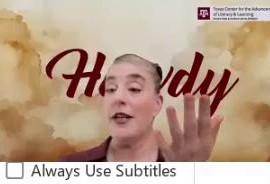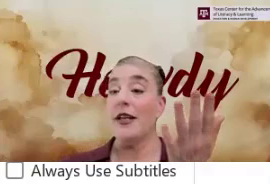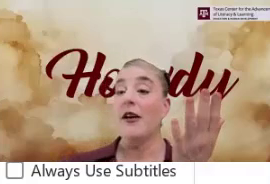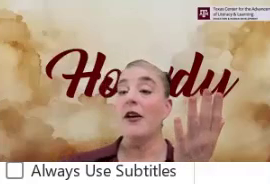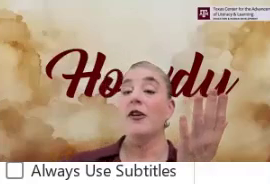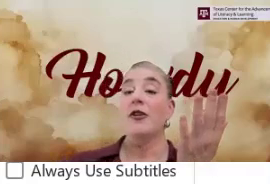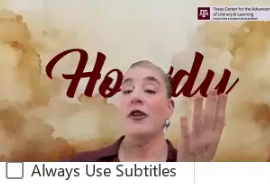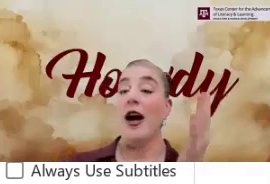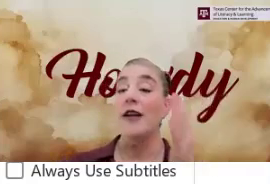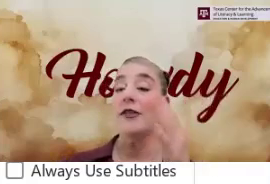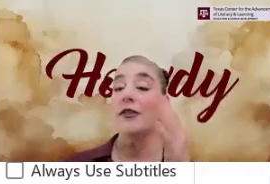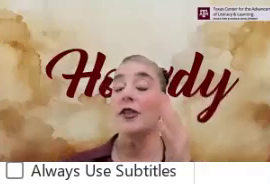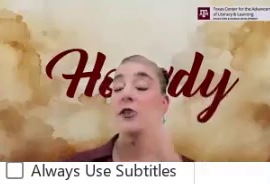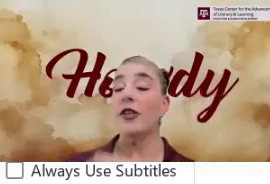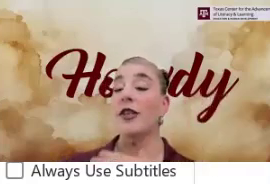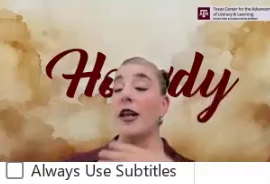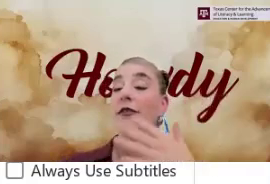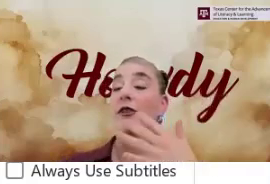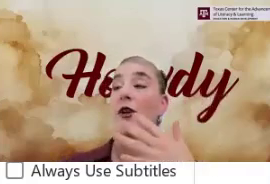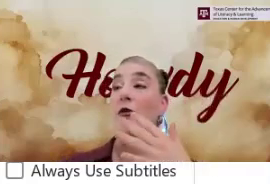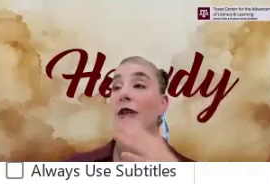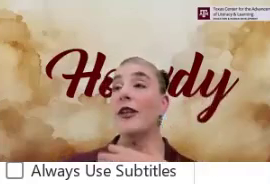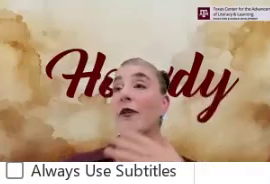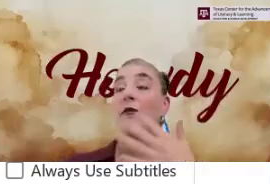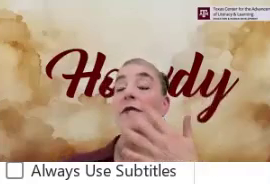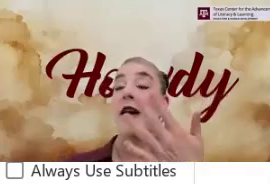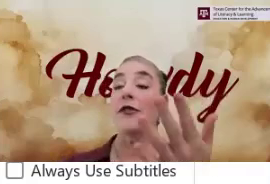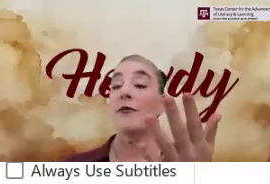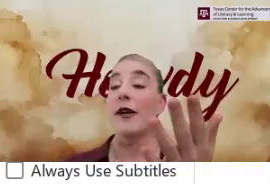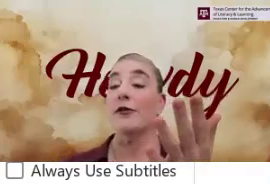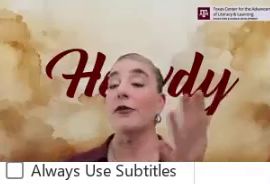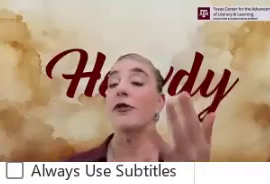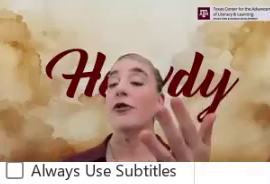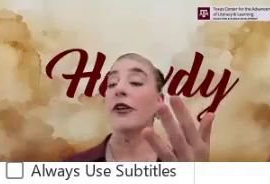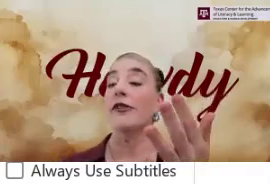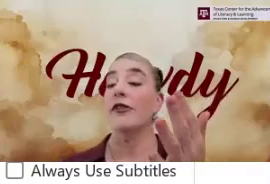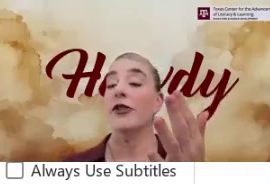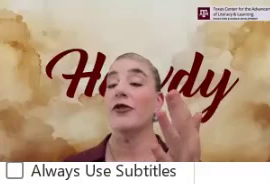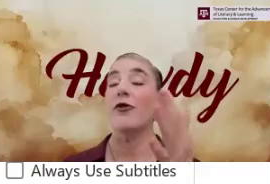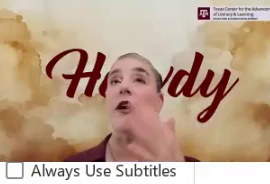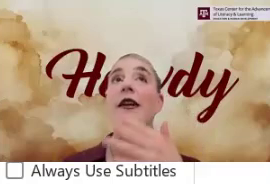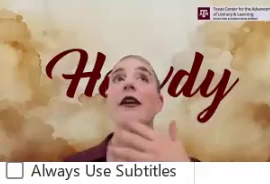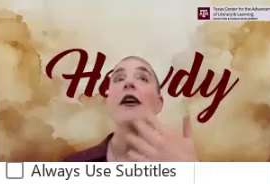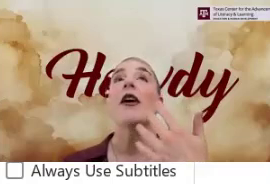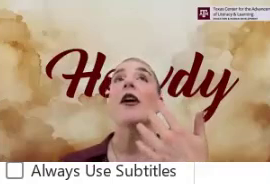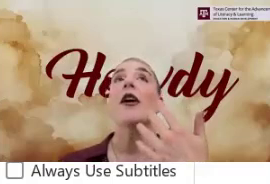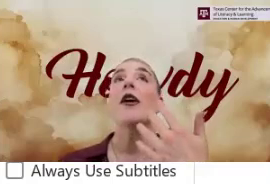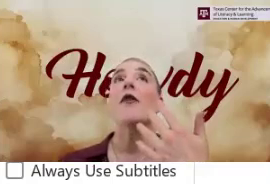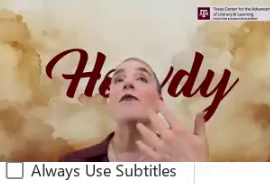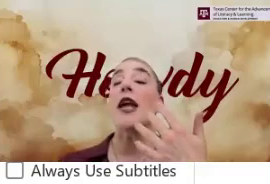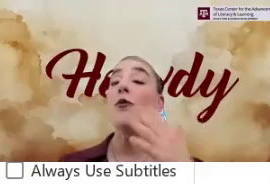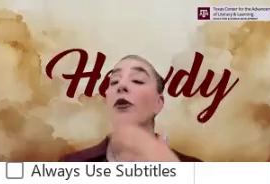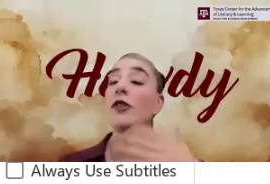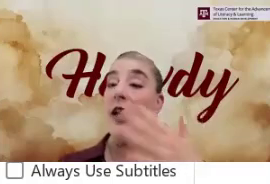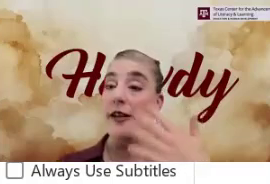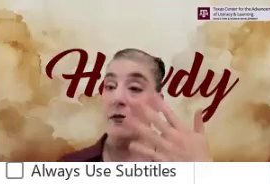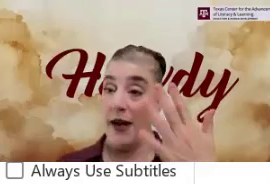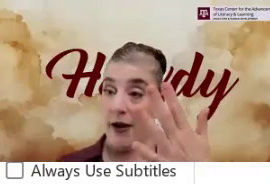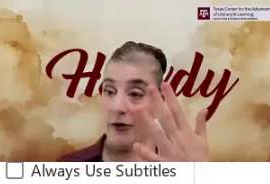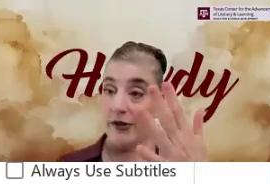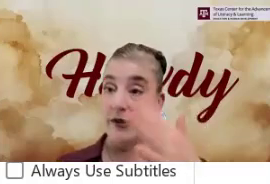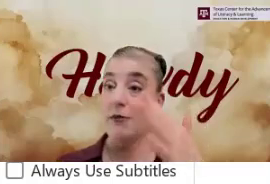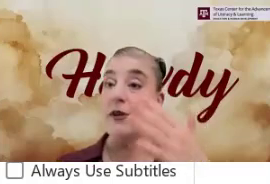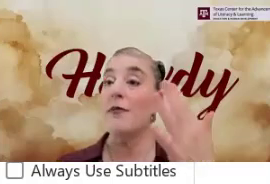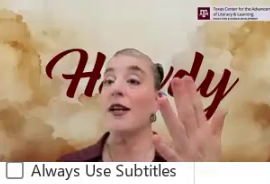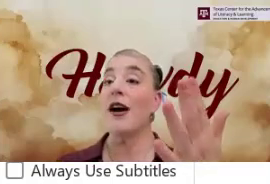accessibility company not to take, we tell them not to mess with the transitions, right? They will take